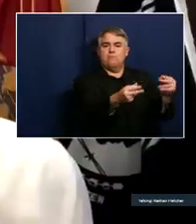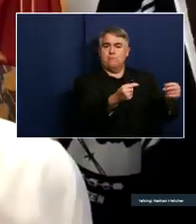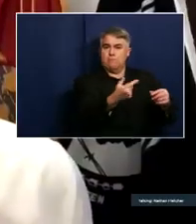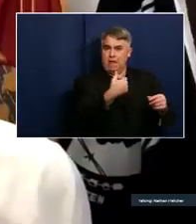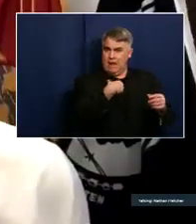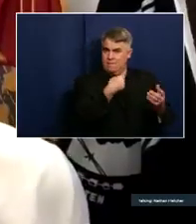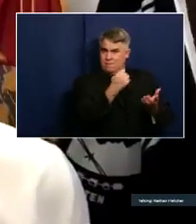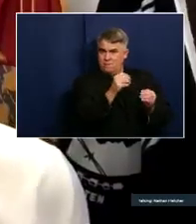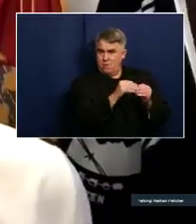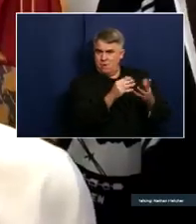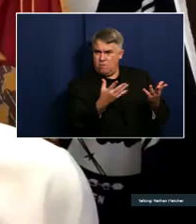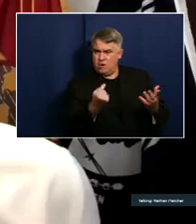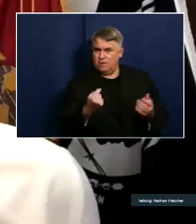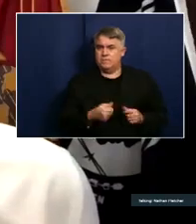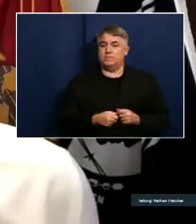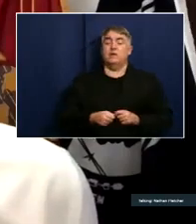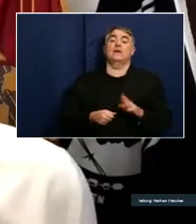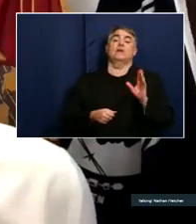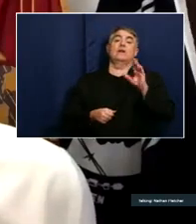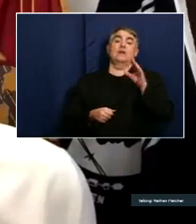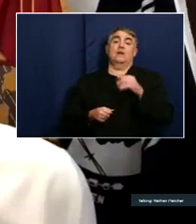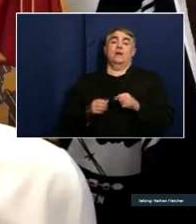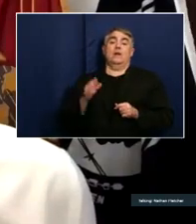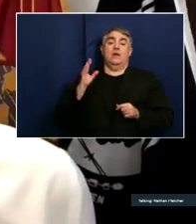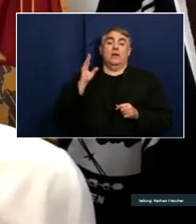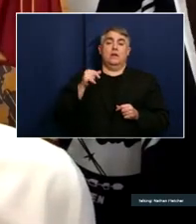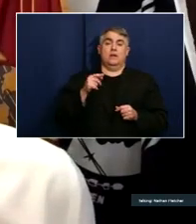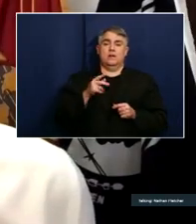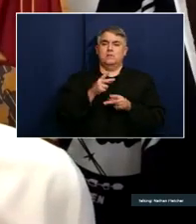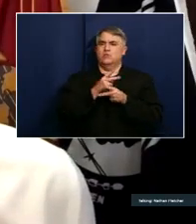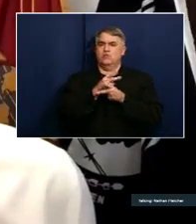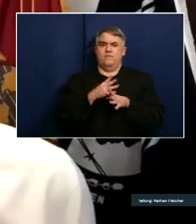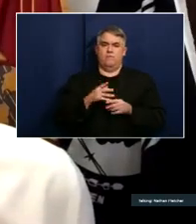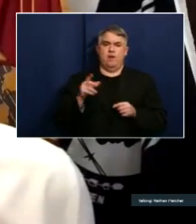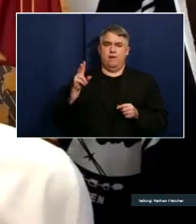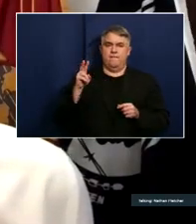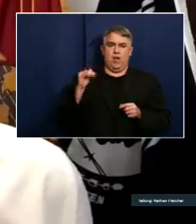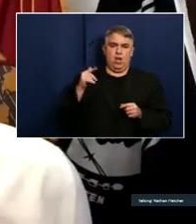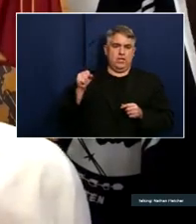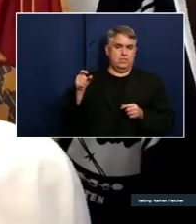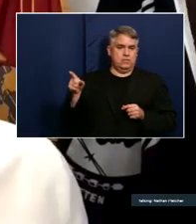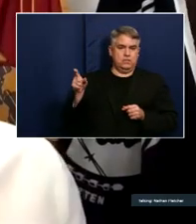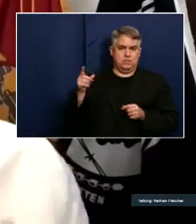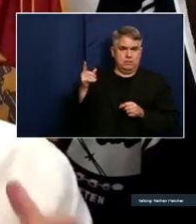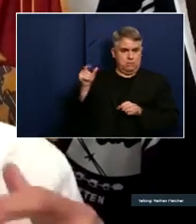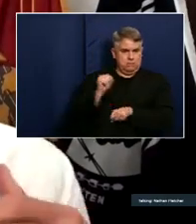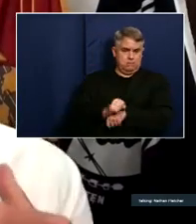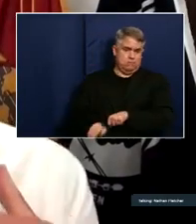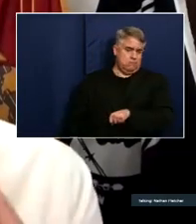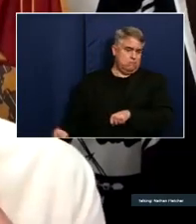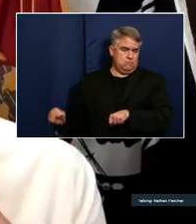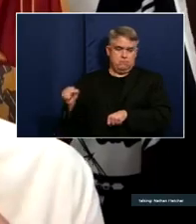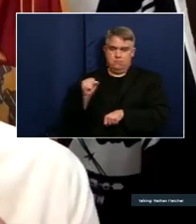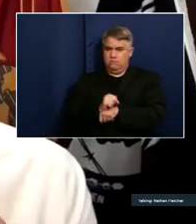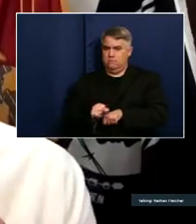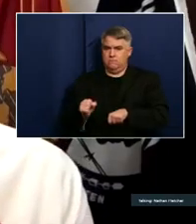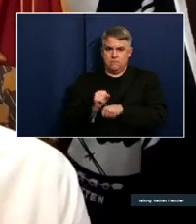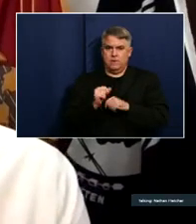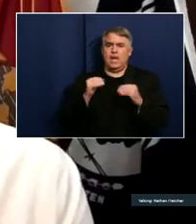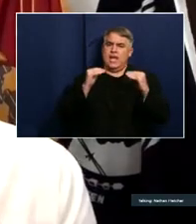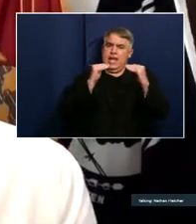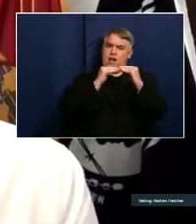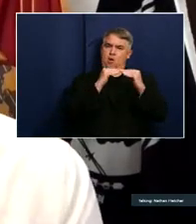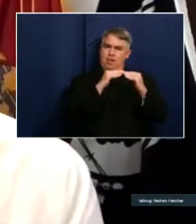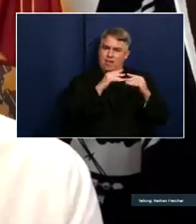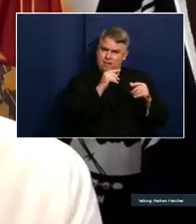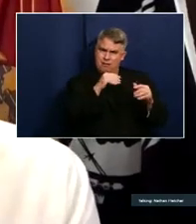y'all touch on that, and then we'll have Supervisor Vargas, who's worked really hard on the equity issues around this, touch on this. When you look at the map that Nick shared with